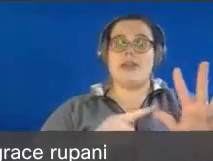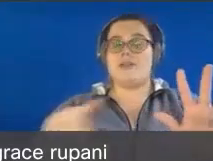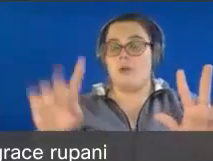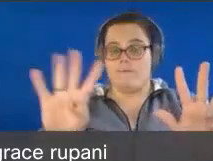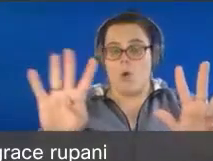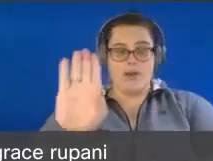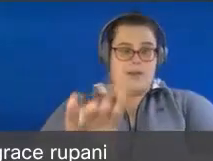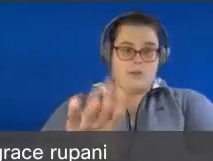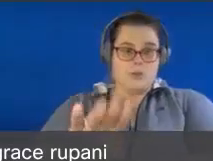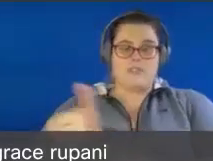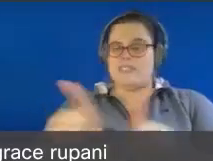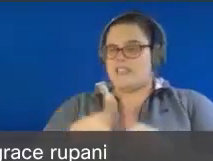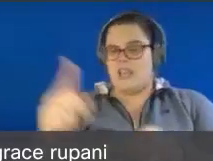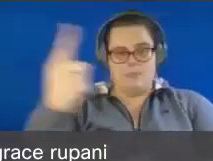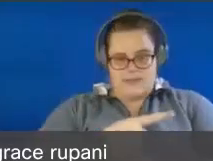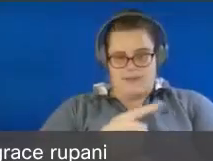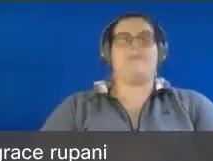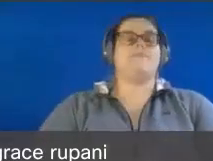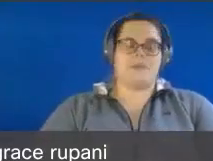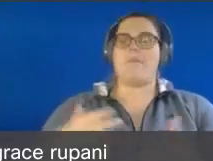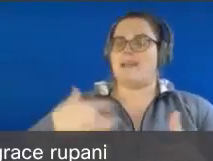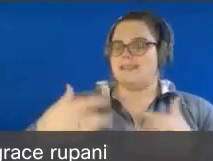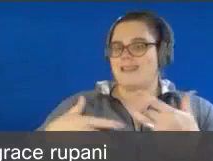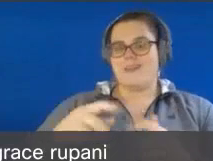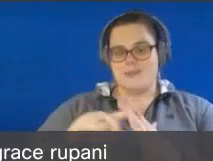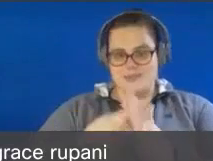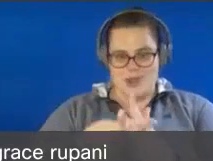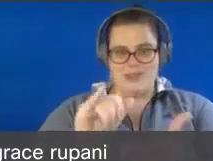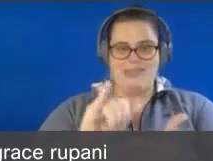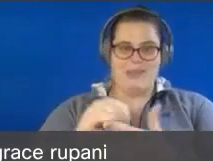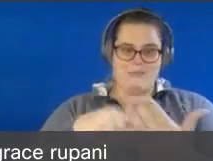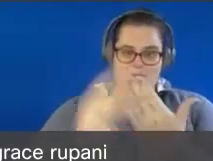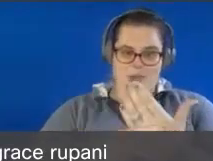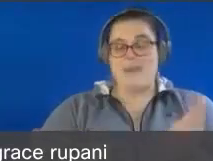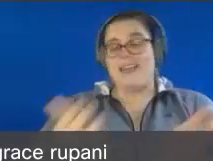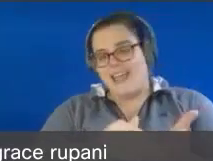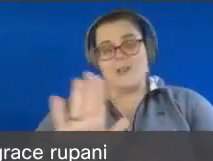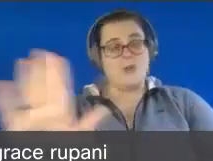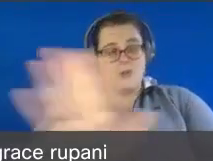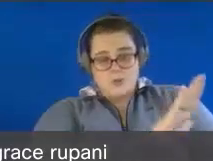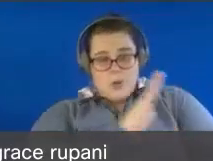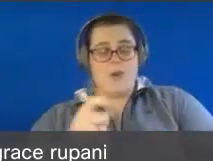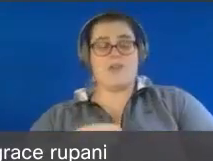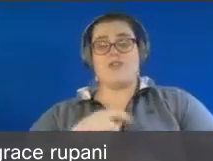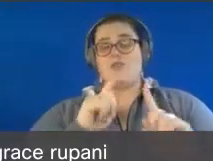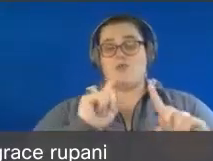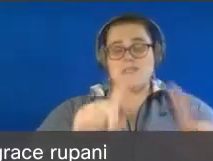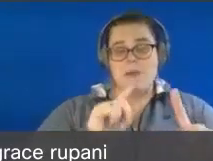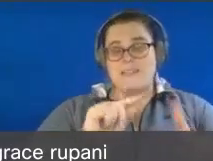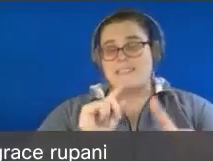Really excited to get this kicked off. Again, thank you for the wealth of responses to